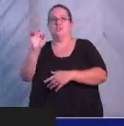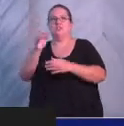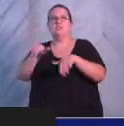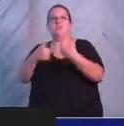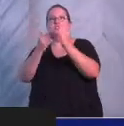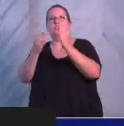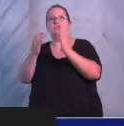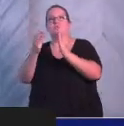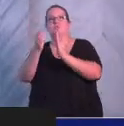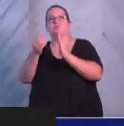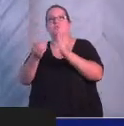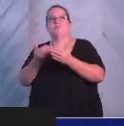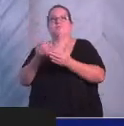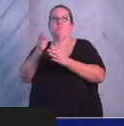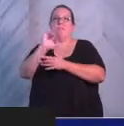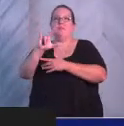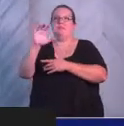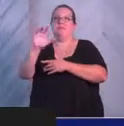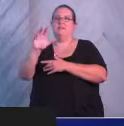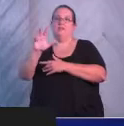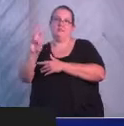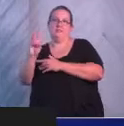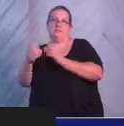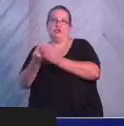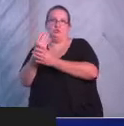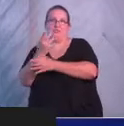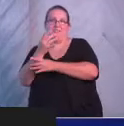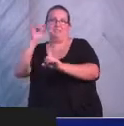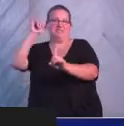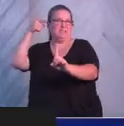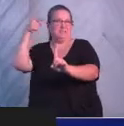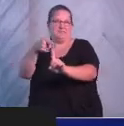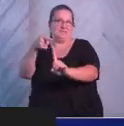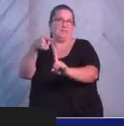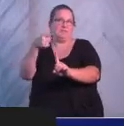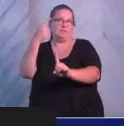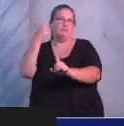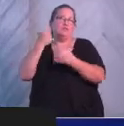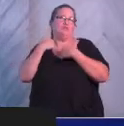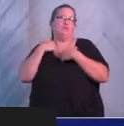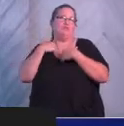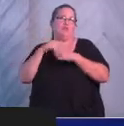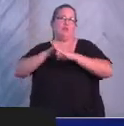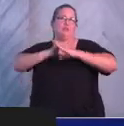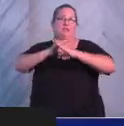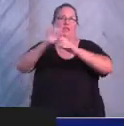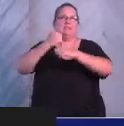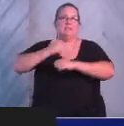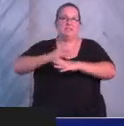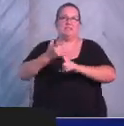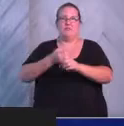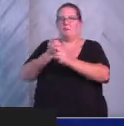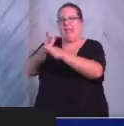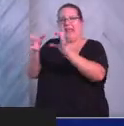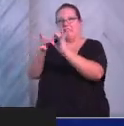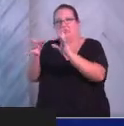Bill C-36, which was specifically to take steps to protect Canadians from hate speech and